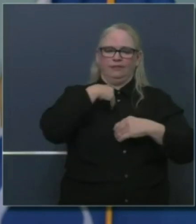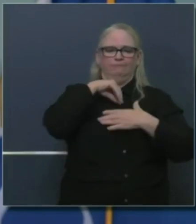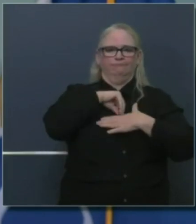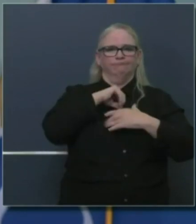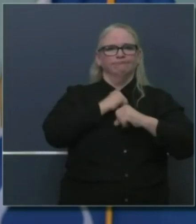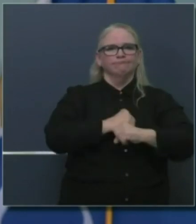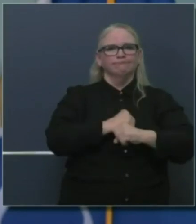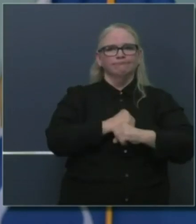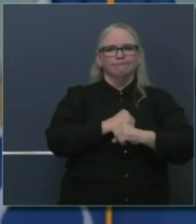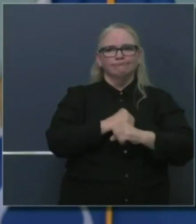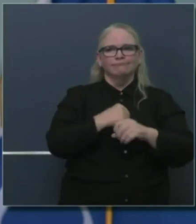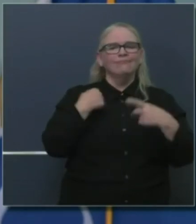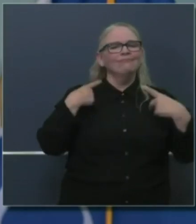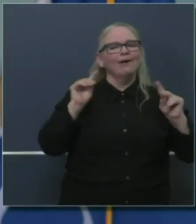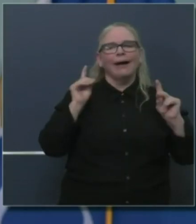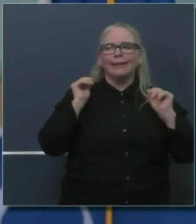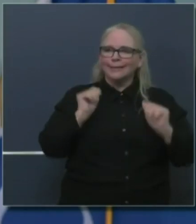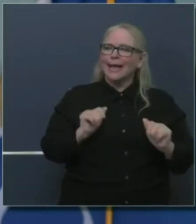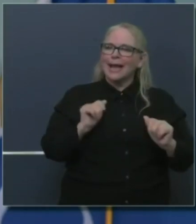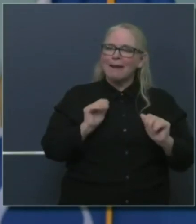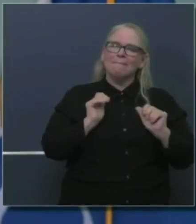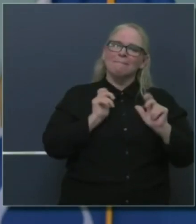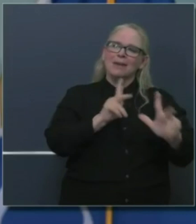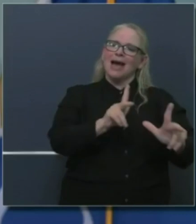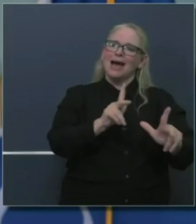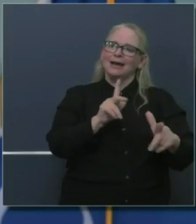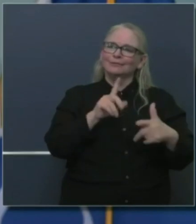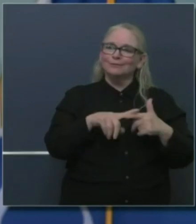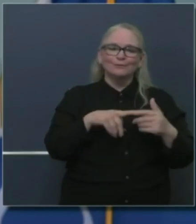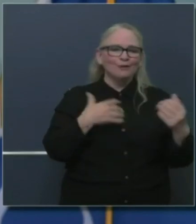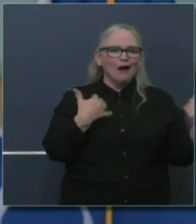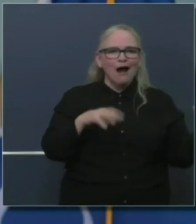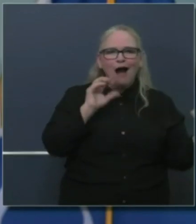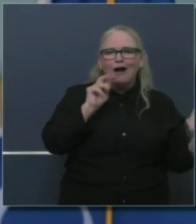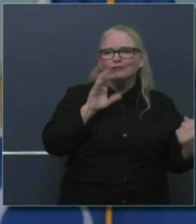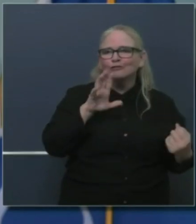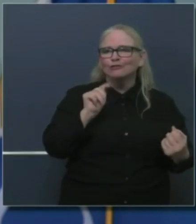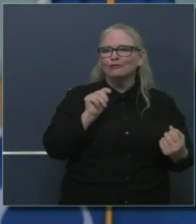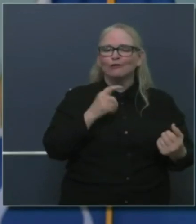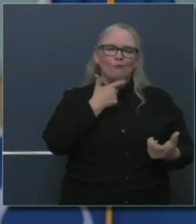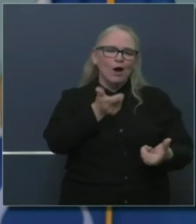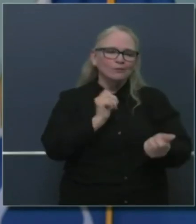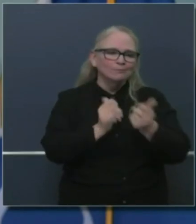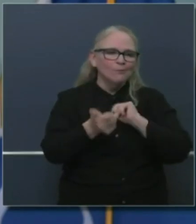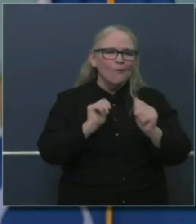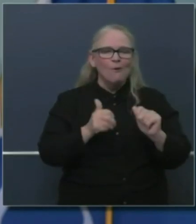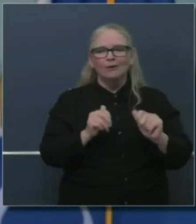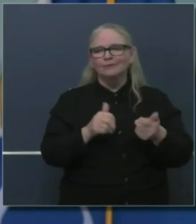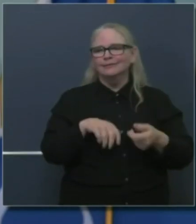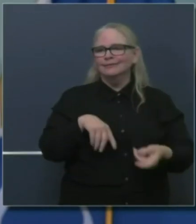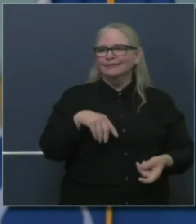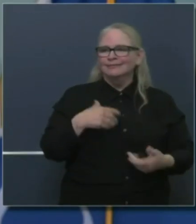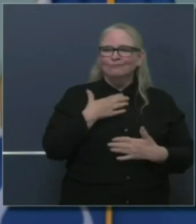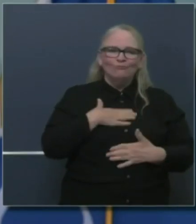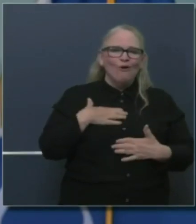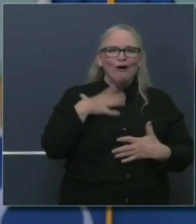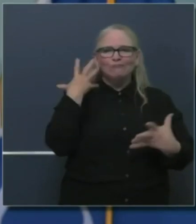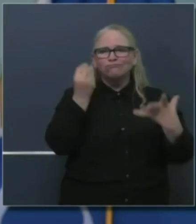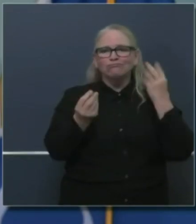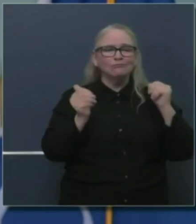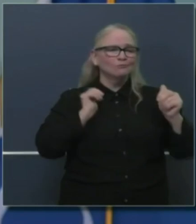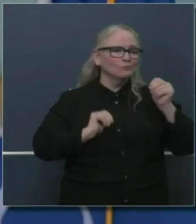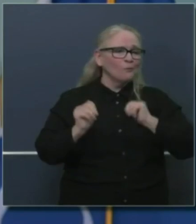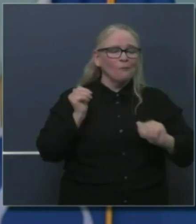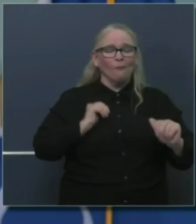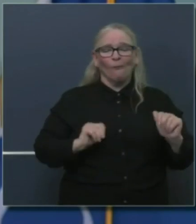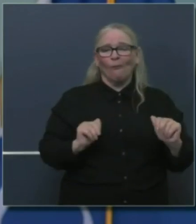and huge sporting events that define so much of our lives and enjoyment and entertainment before this crisis.